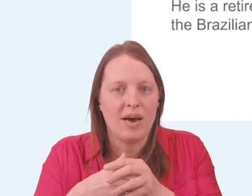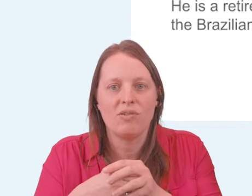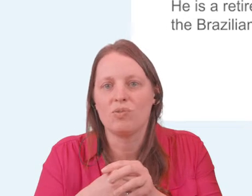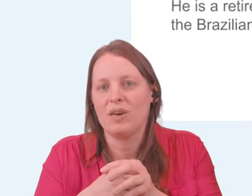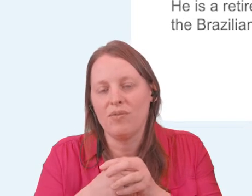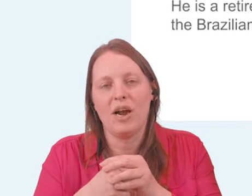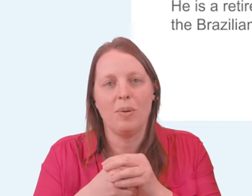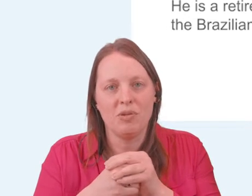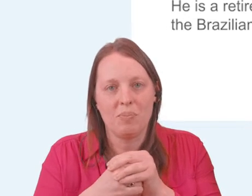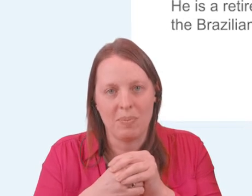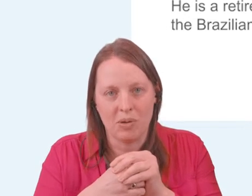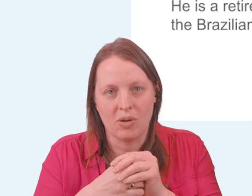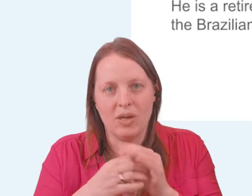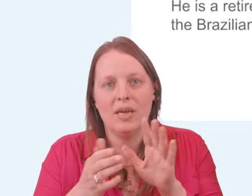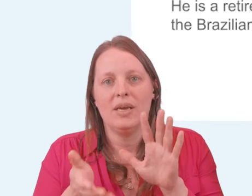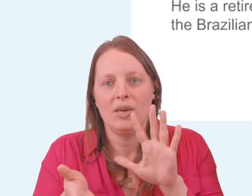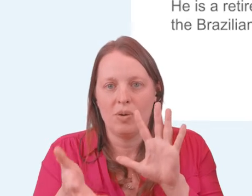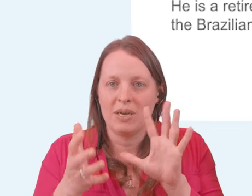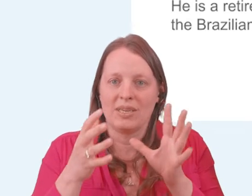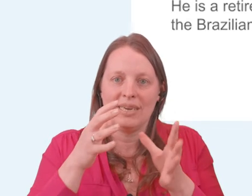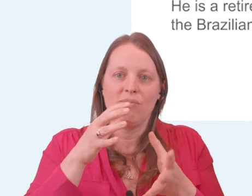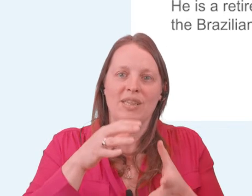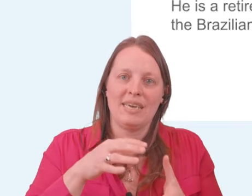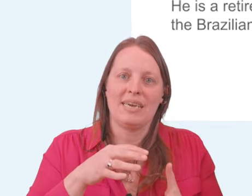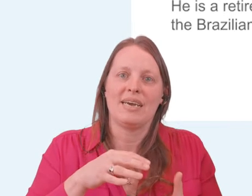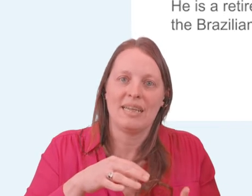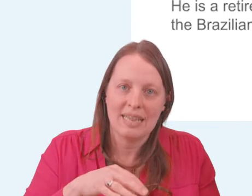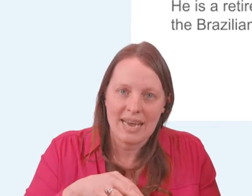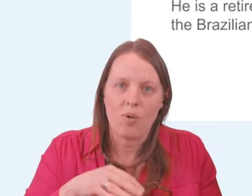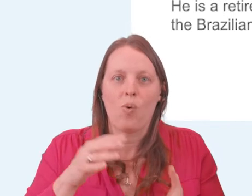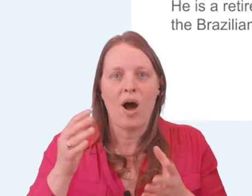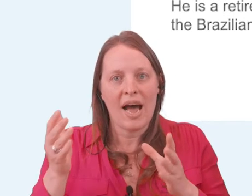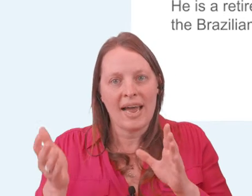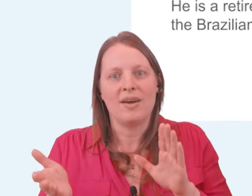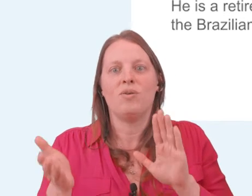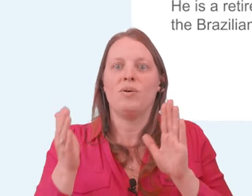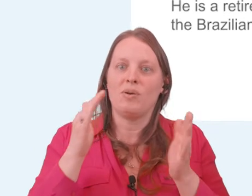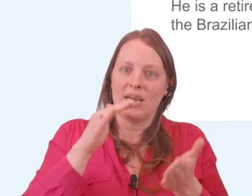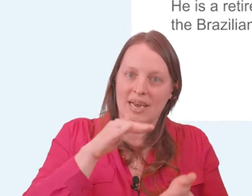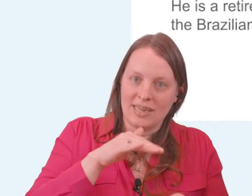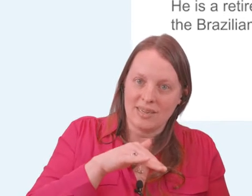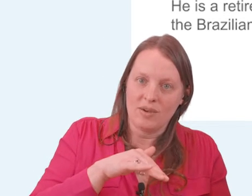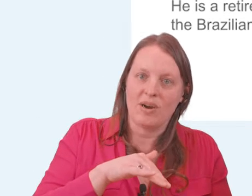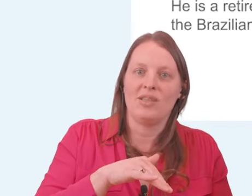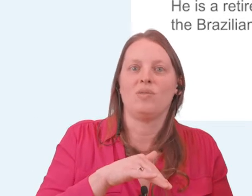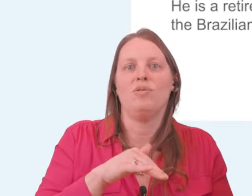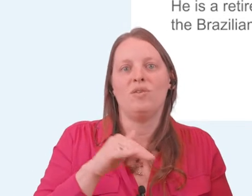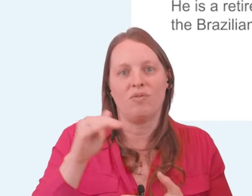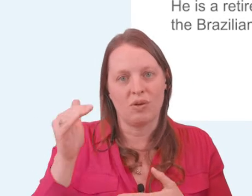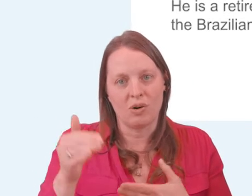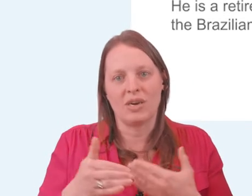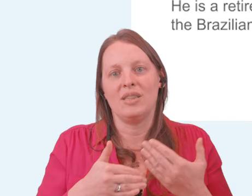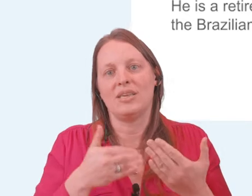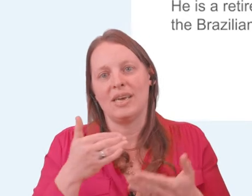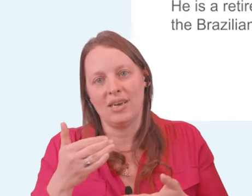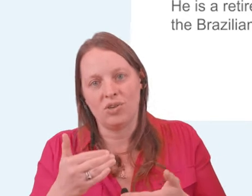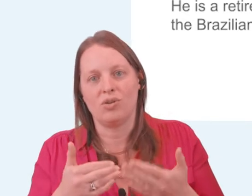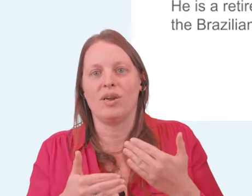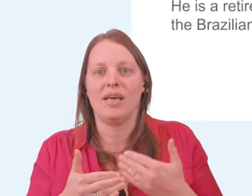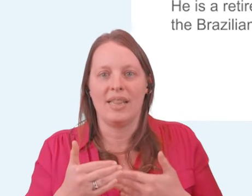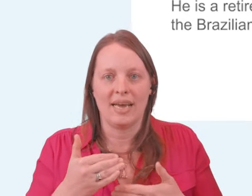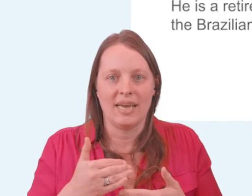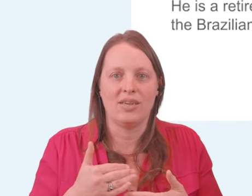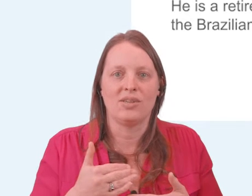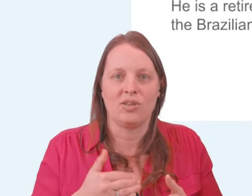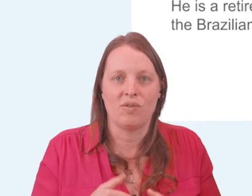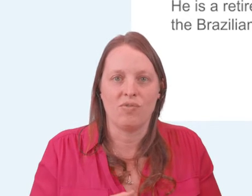3D models, whatever helps people, because then it really can click why, oh, okay, I can see why this maneuver would work in this case or